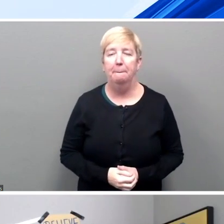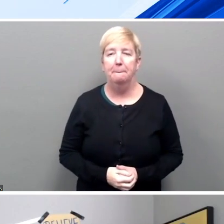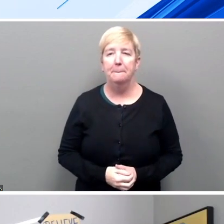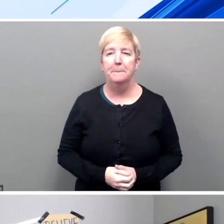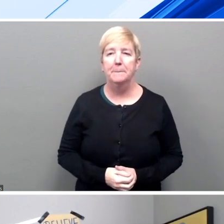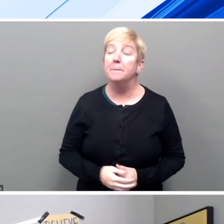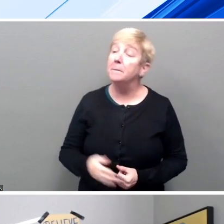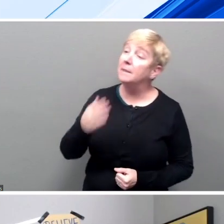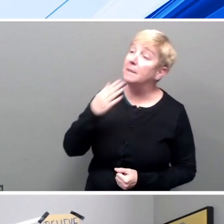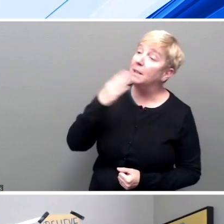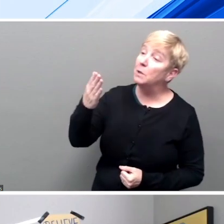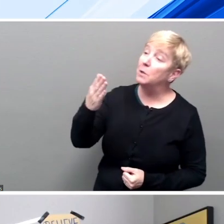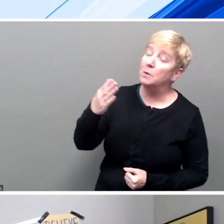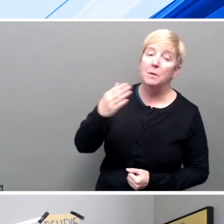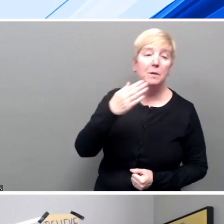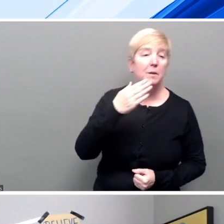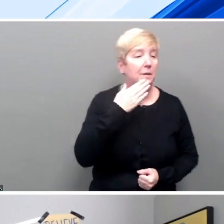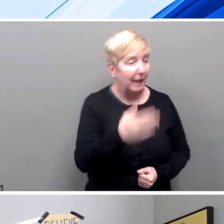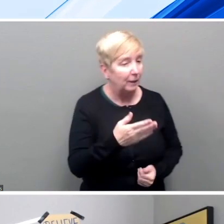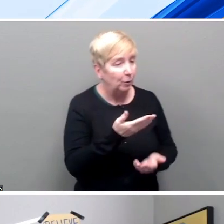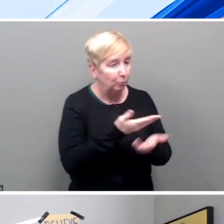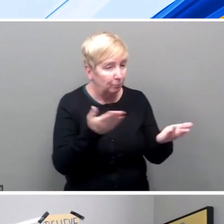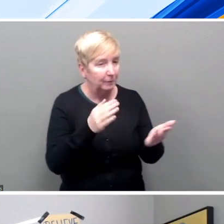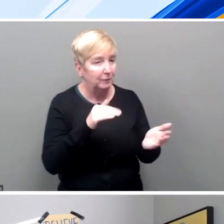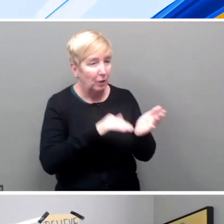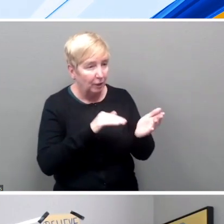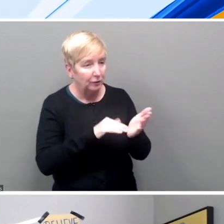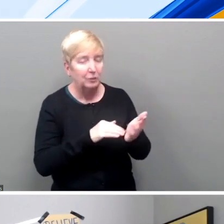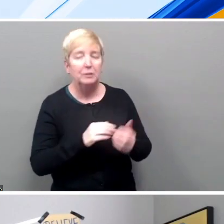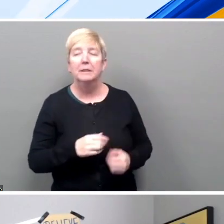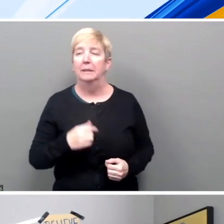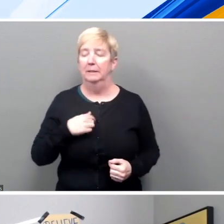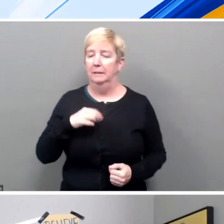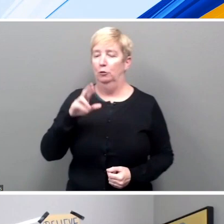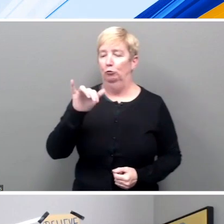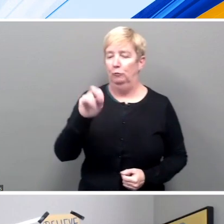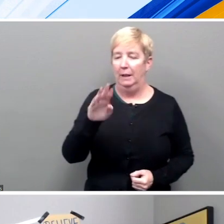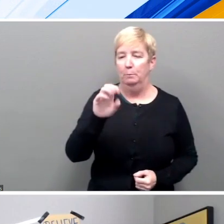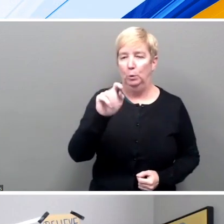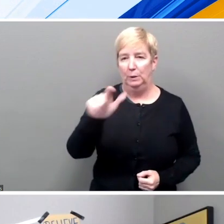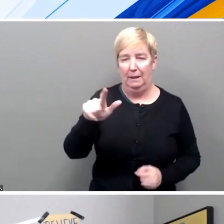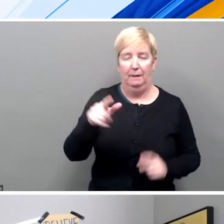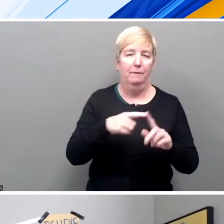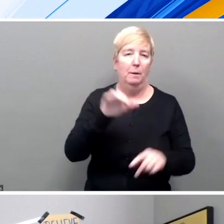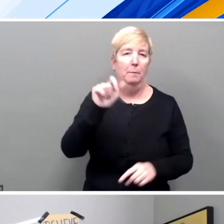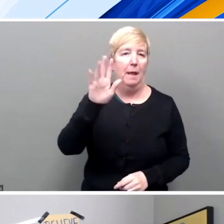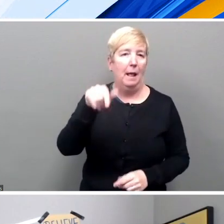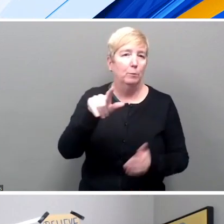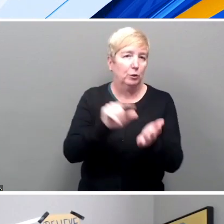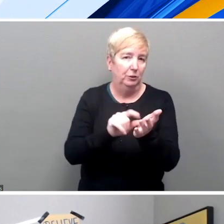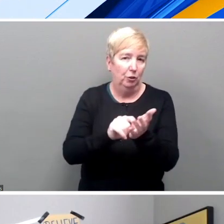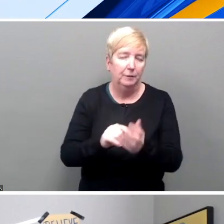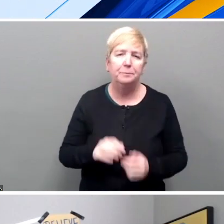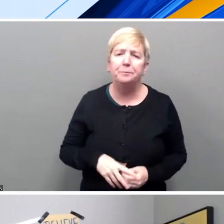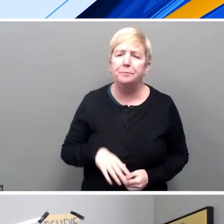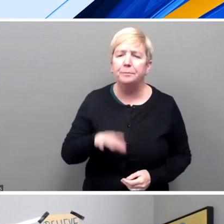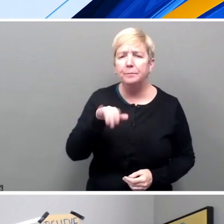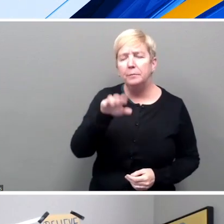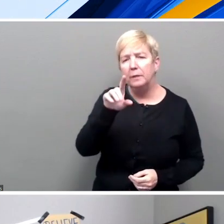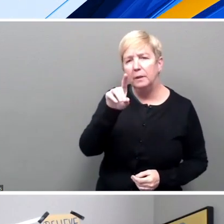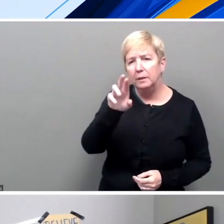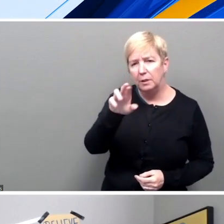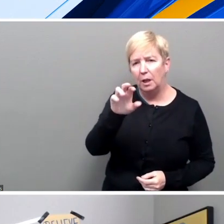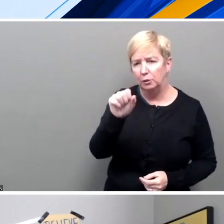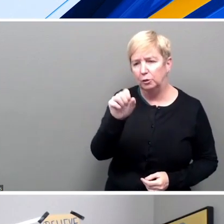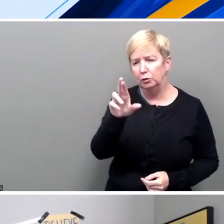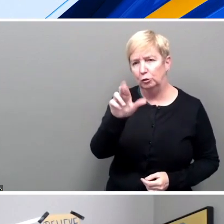Thank you. Thanks, doctors, for taking our questions. This is Ryan Botel at the Albuquerque Journal. Dr. Scrace, you showed